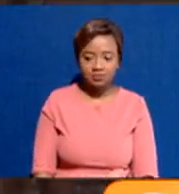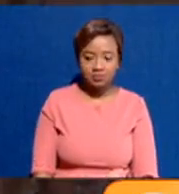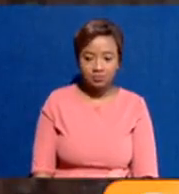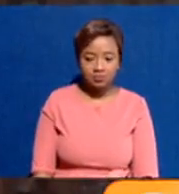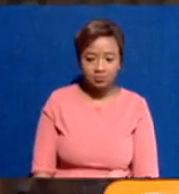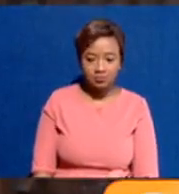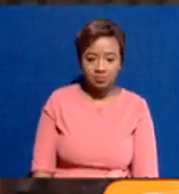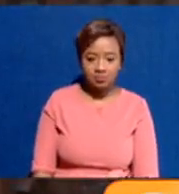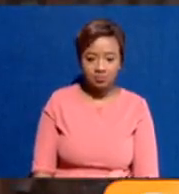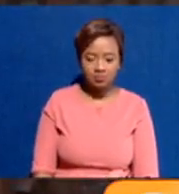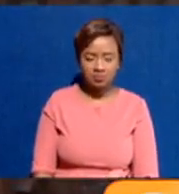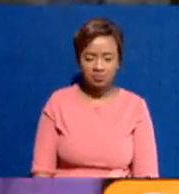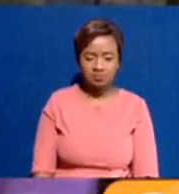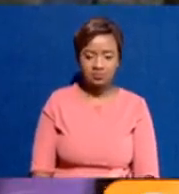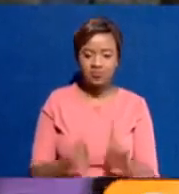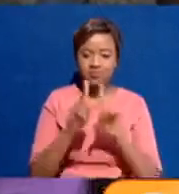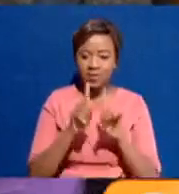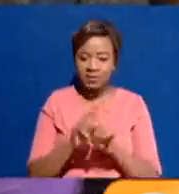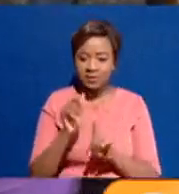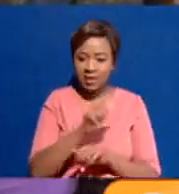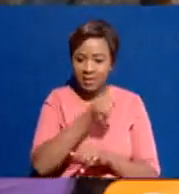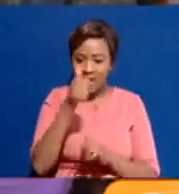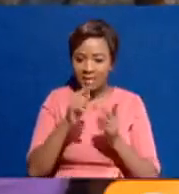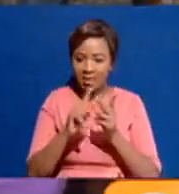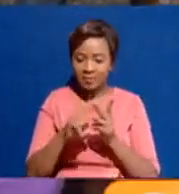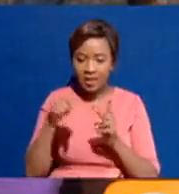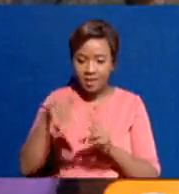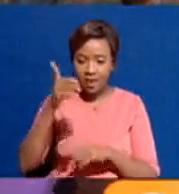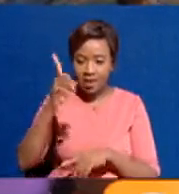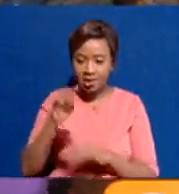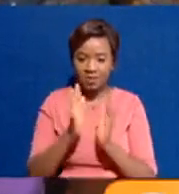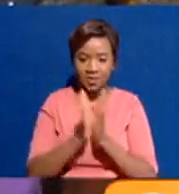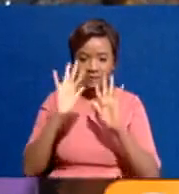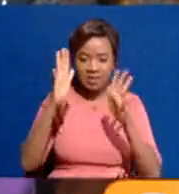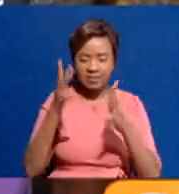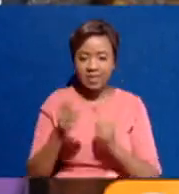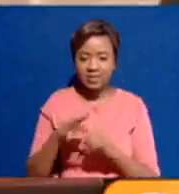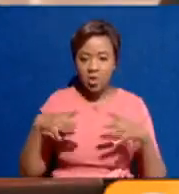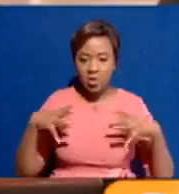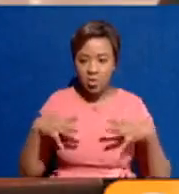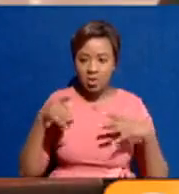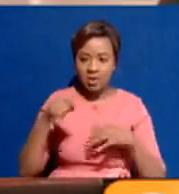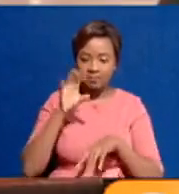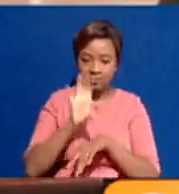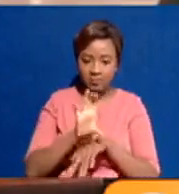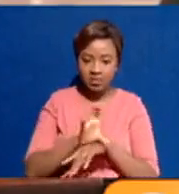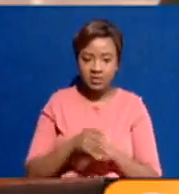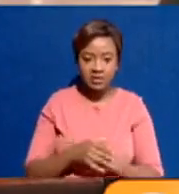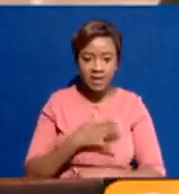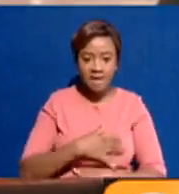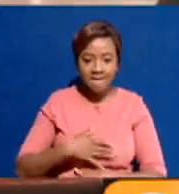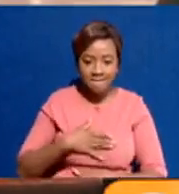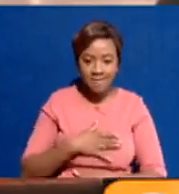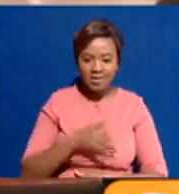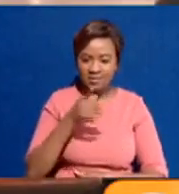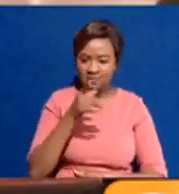This as the Anglicans at the All Saints Cathedral in Nairobi commemorated the beginning of Easter holiday in church. You don't have to do